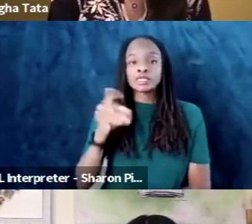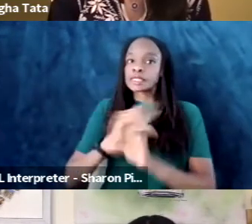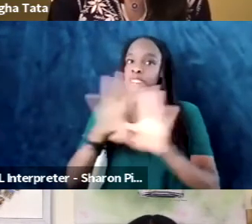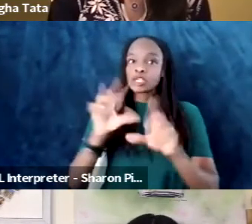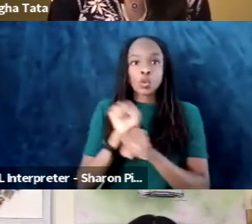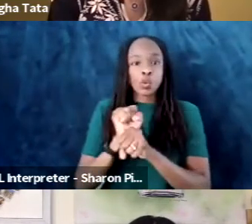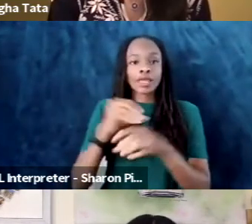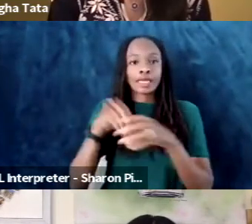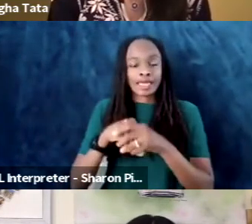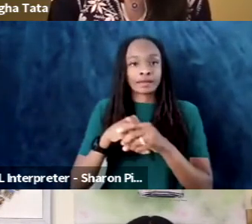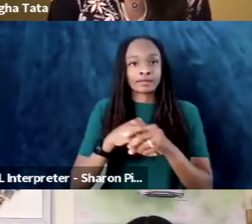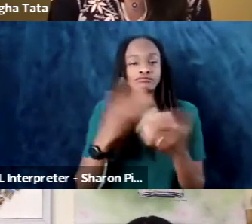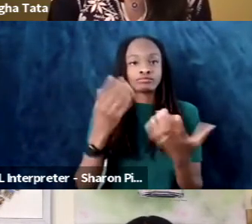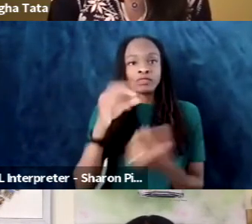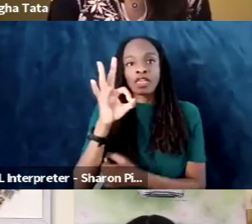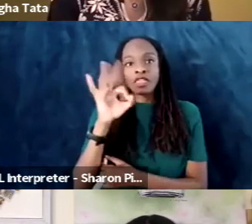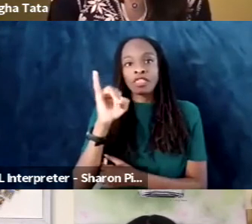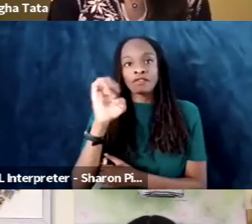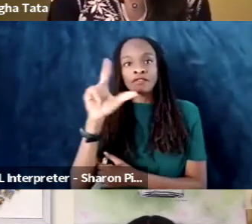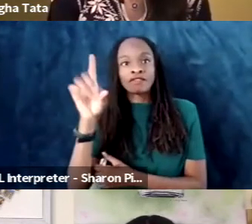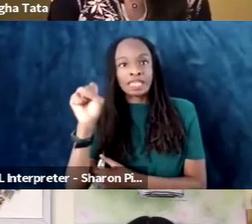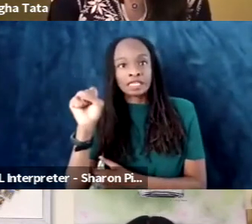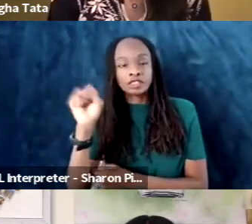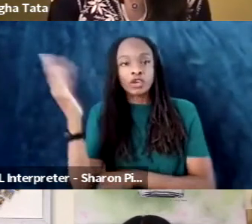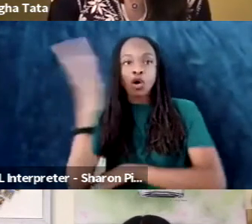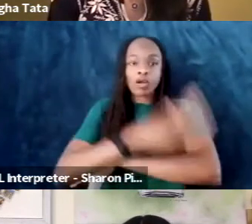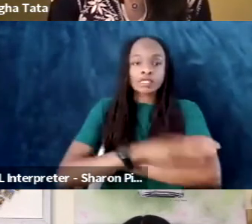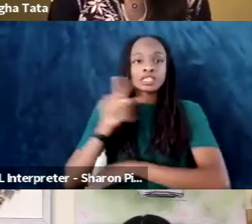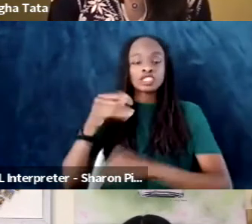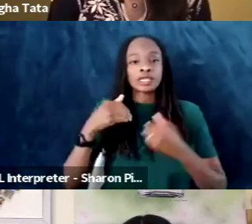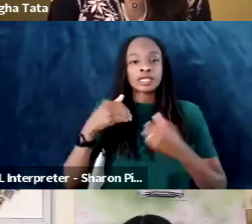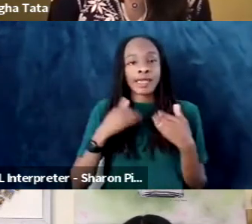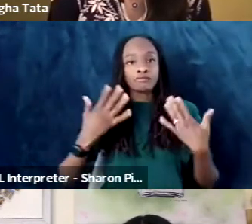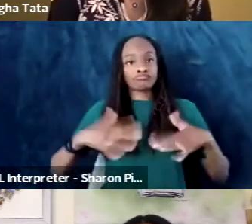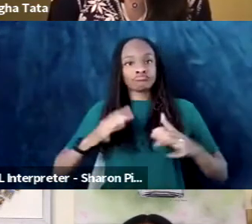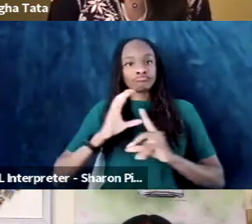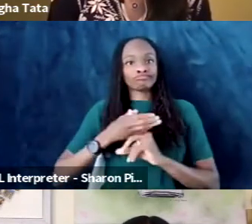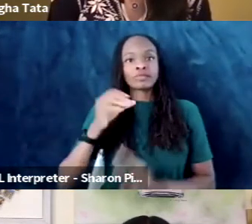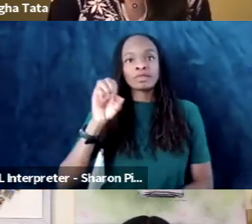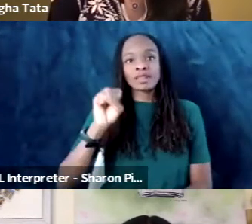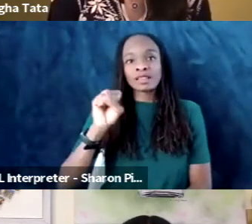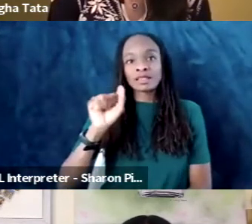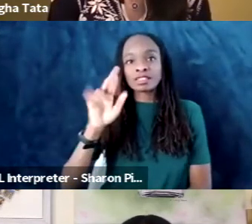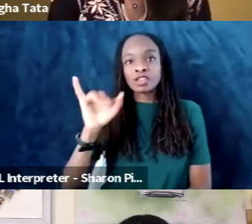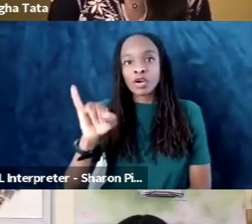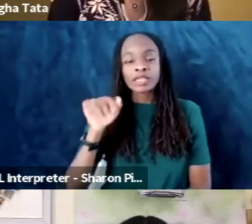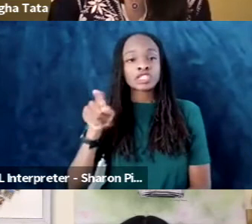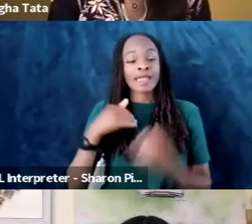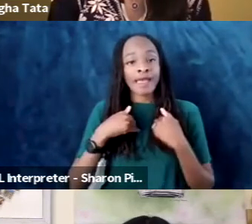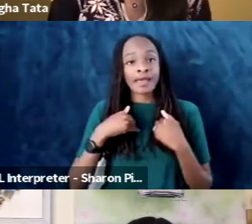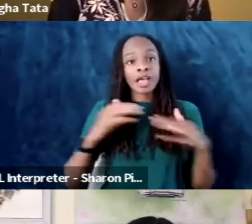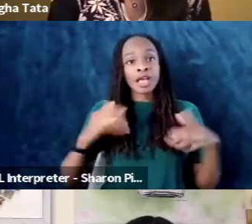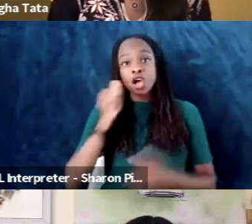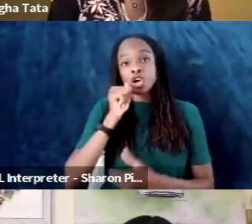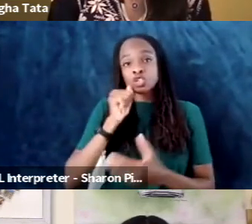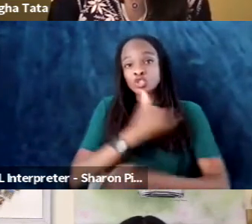the fields all day as she was dressed in her sari. And she had her young daughter with her, who was probably